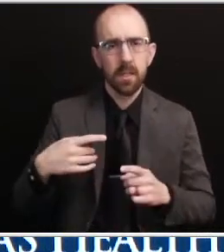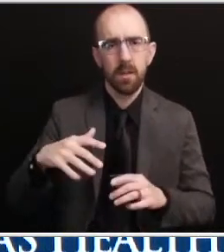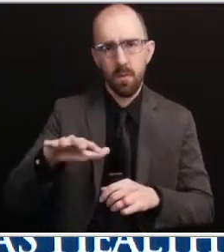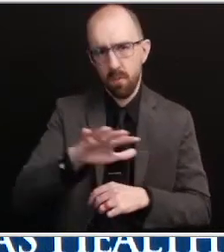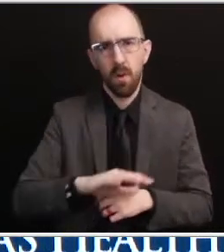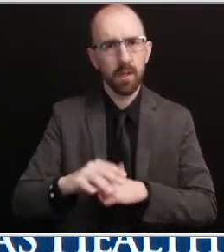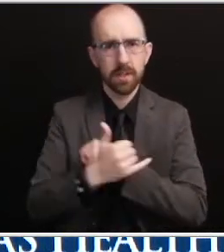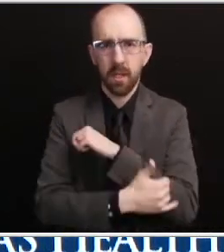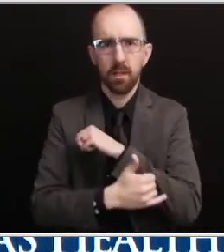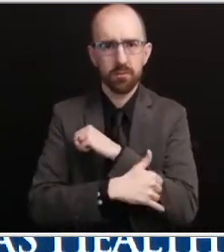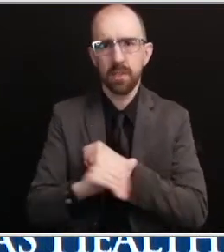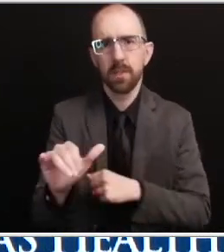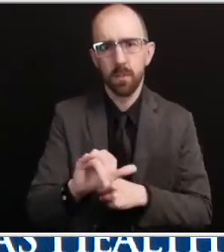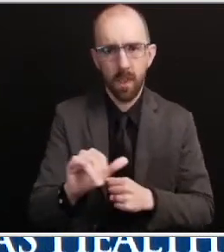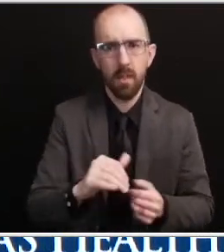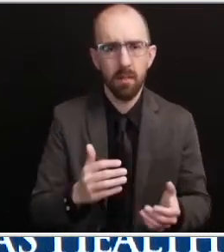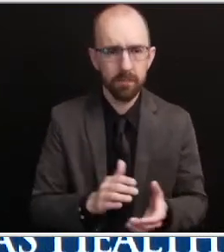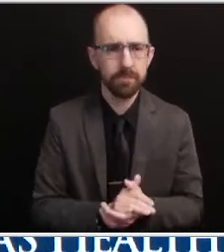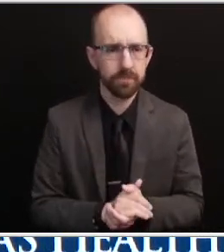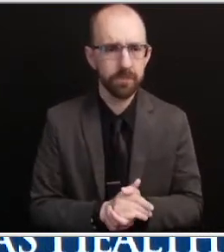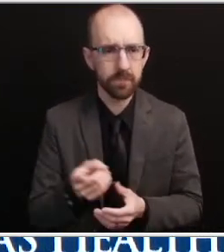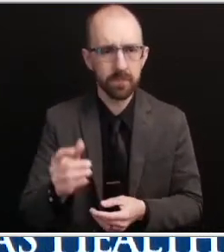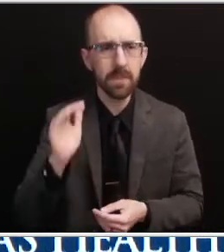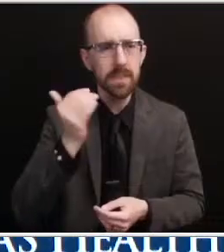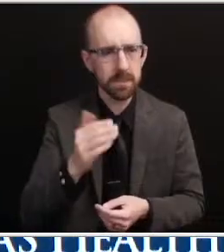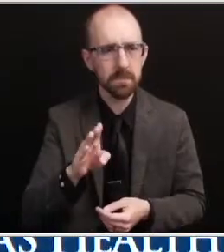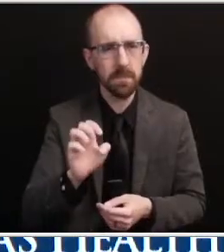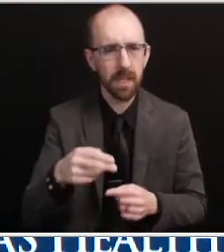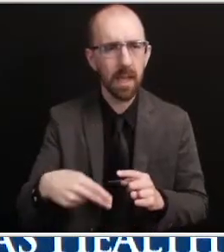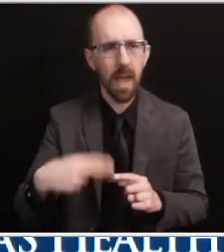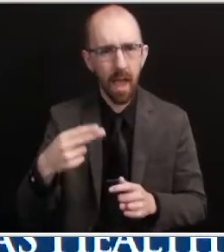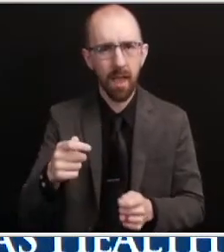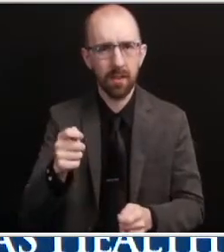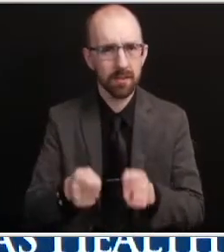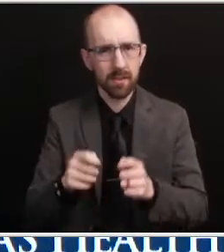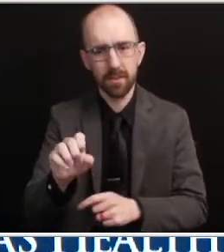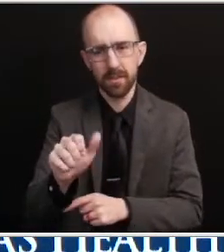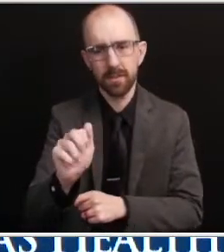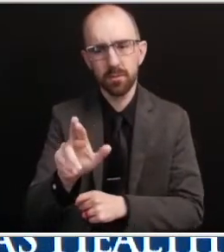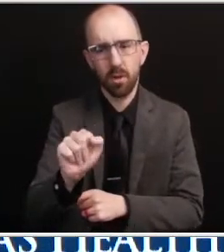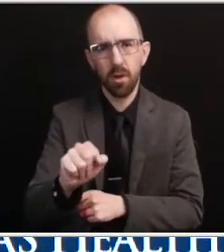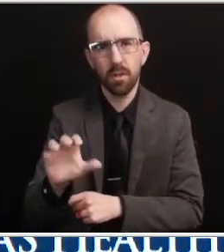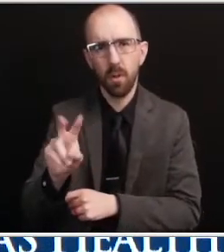well. There does seem to be a highly mutated SARS-CoV-2 variant called